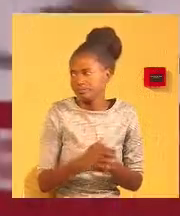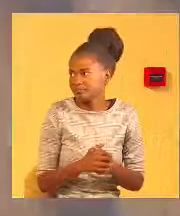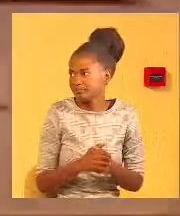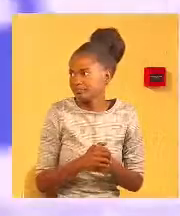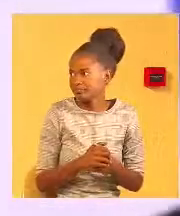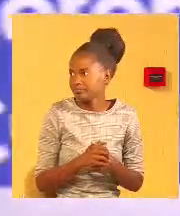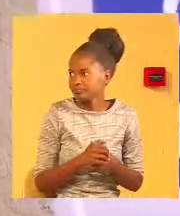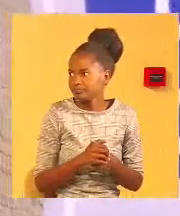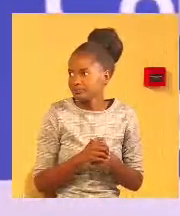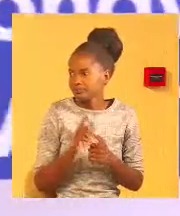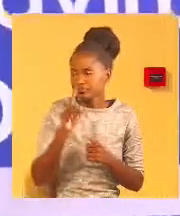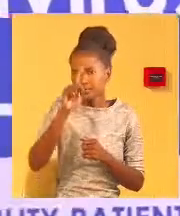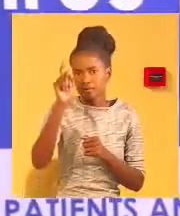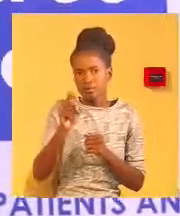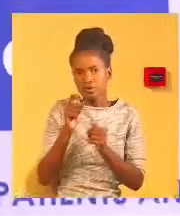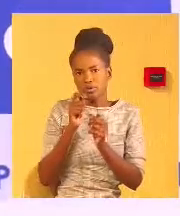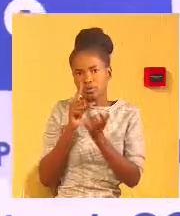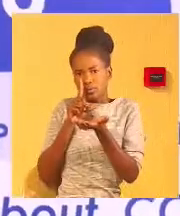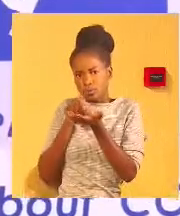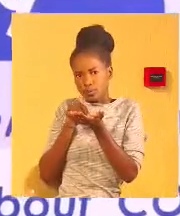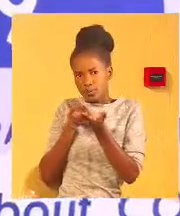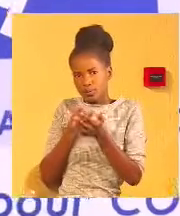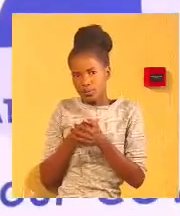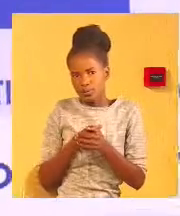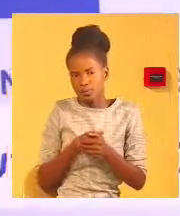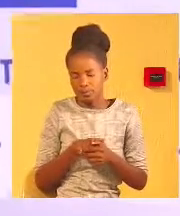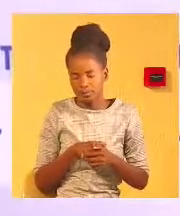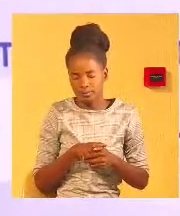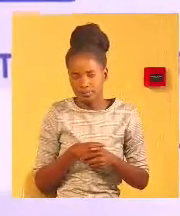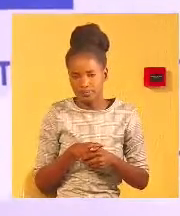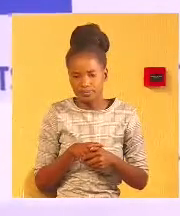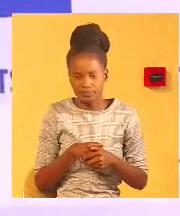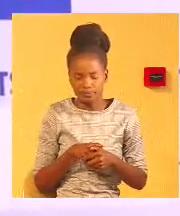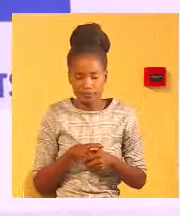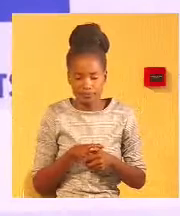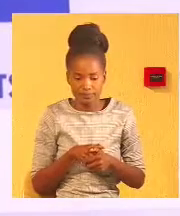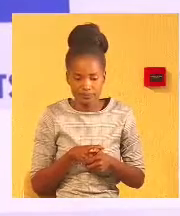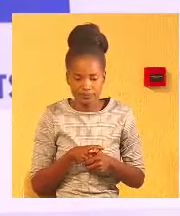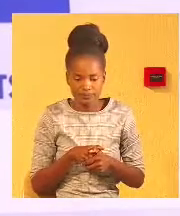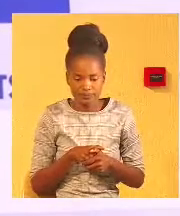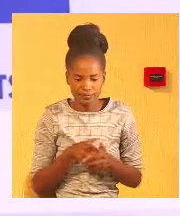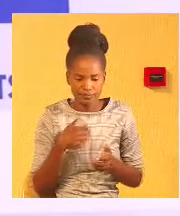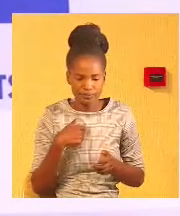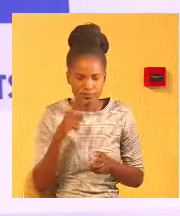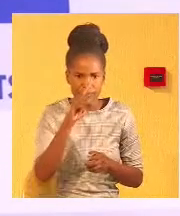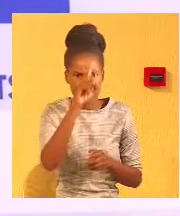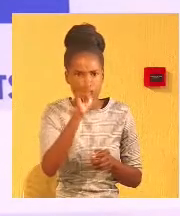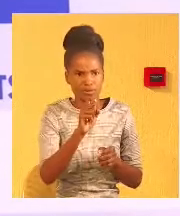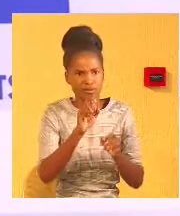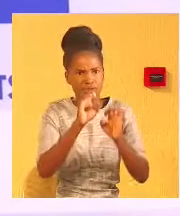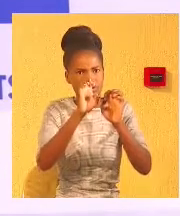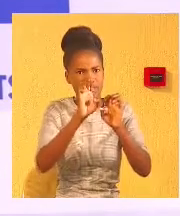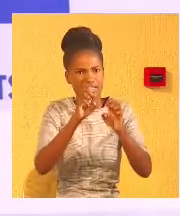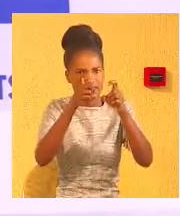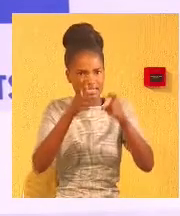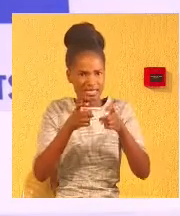Yes, sir. Good morning. My name is Stephen from Commerce and Industry Review Magazine. My question goes to the